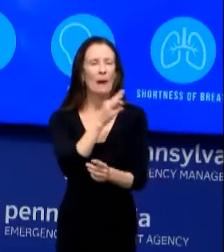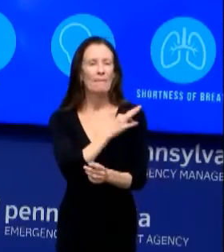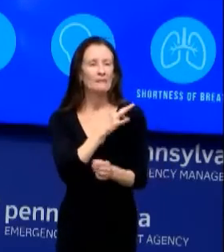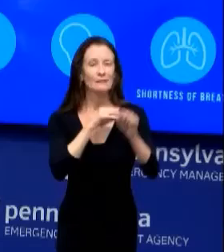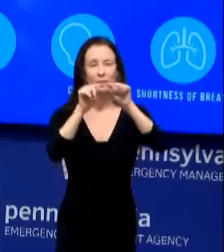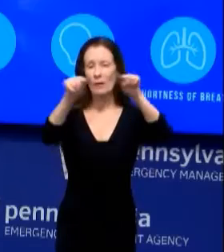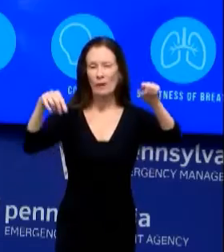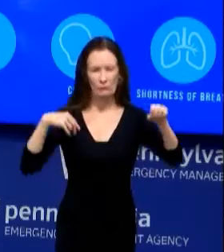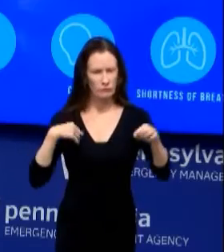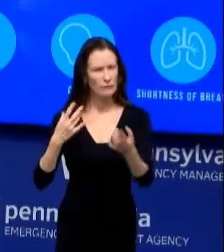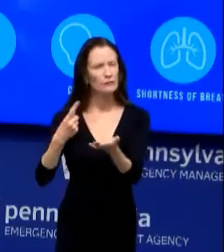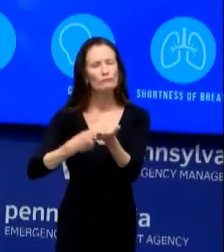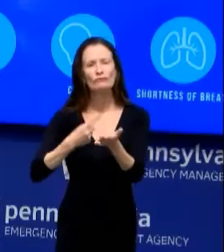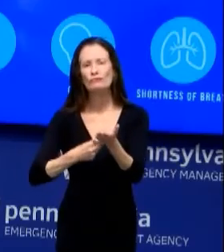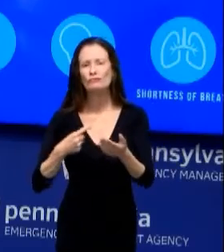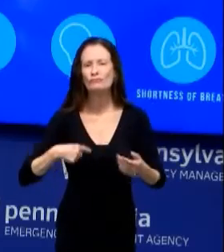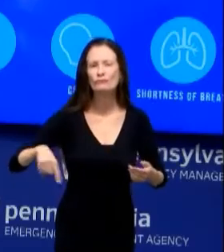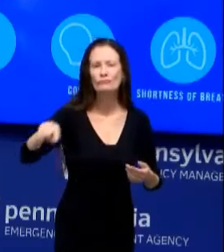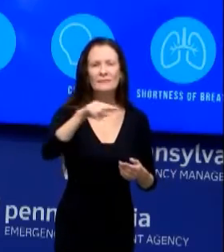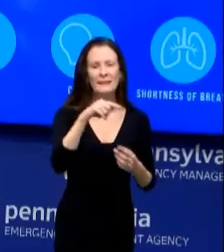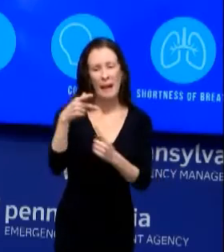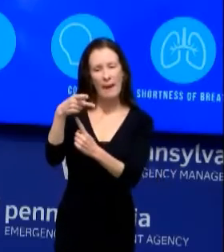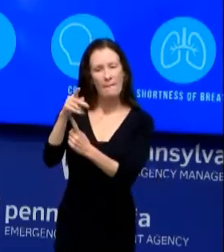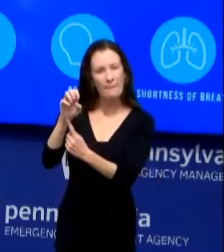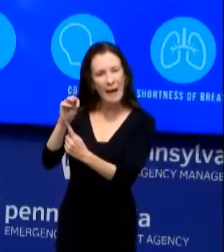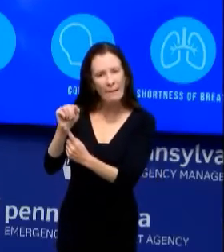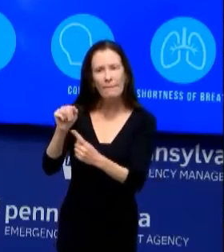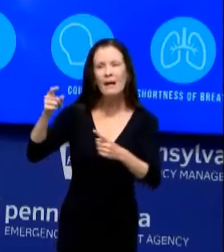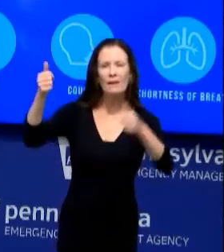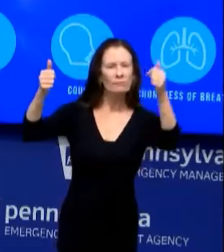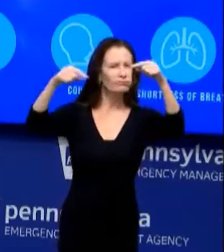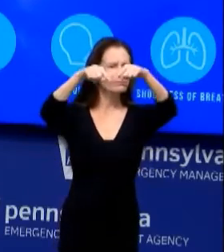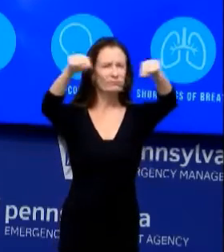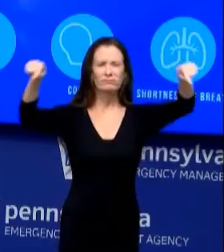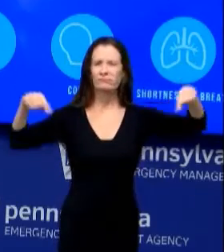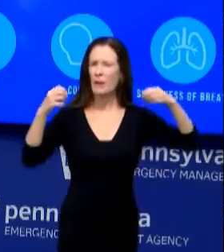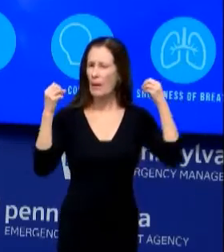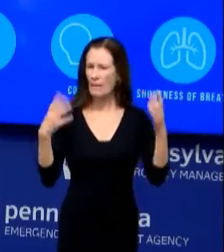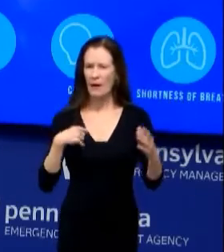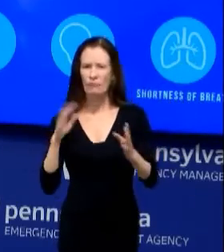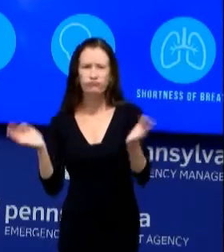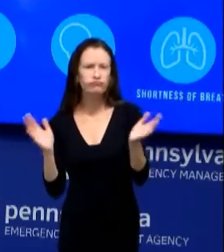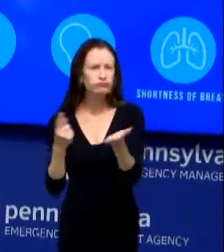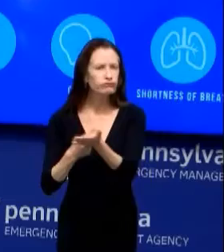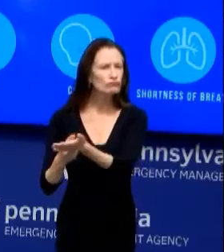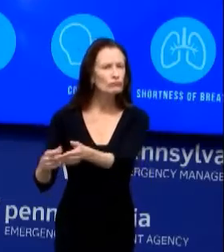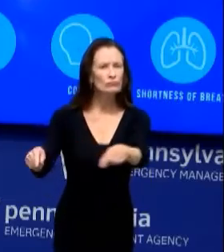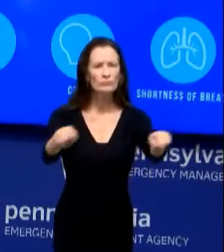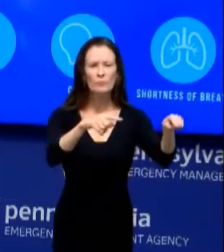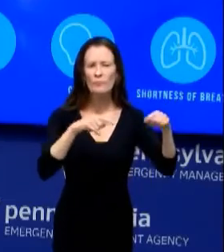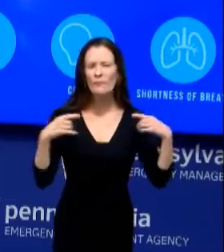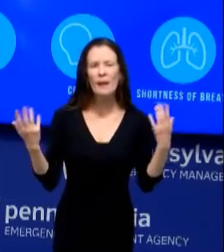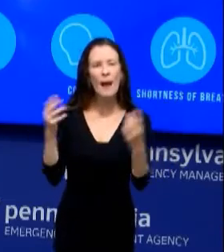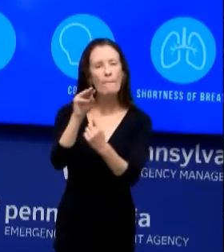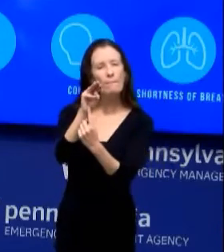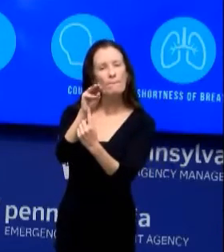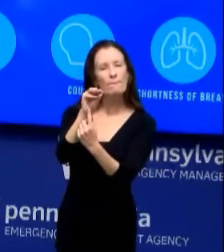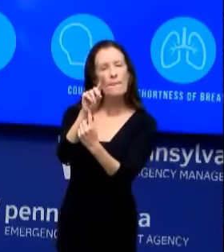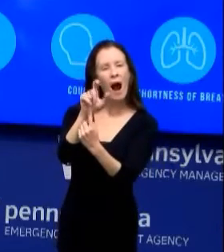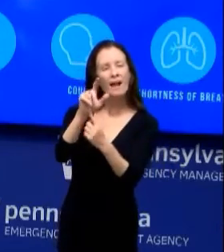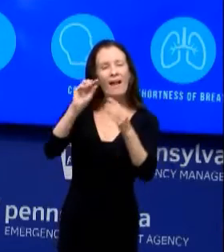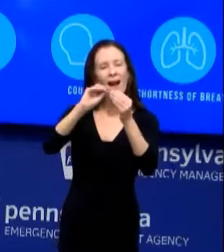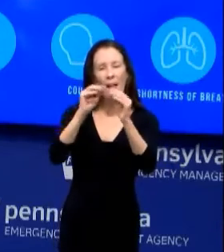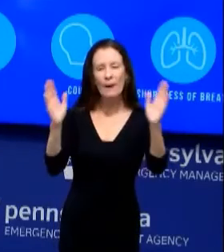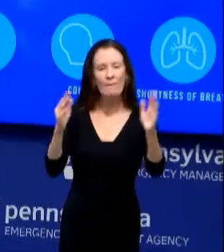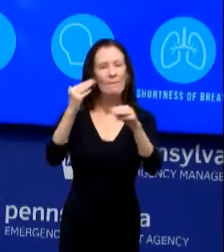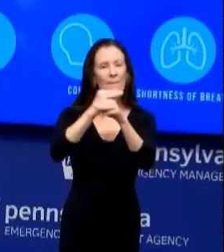using with their excellent prediction model, and then also some of the assumptions and variables, the